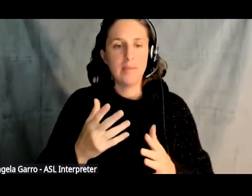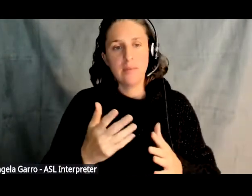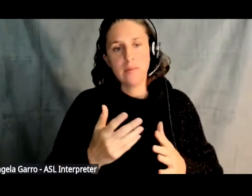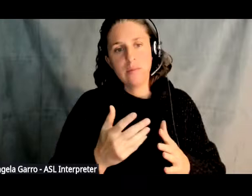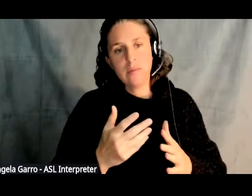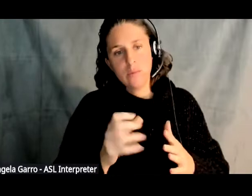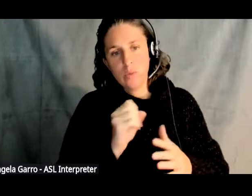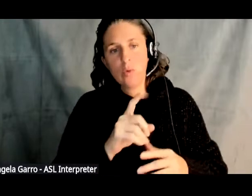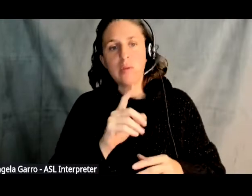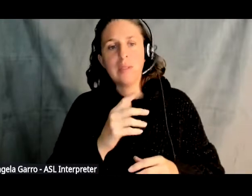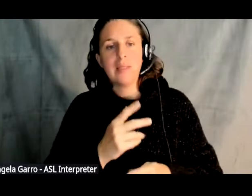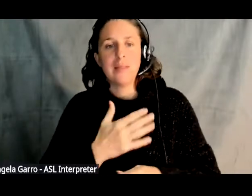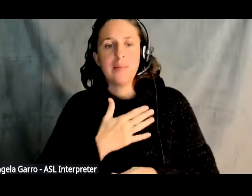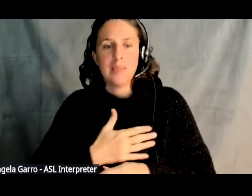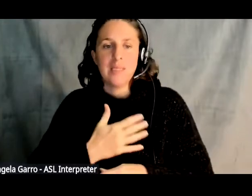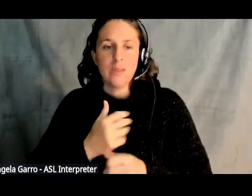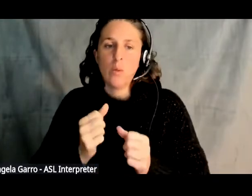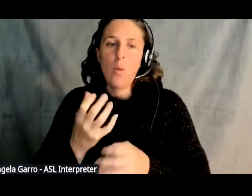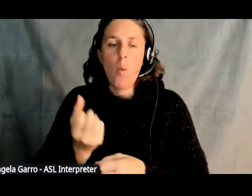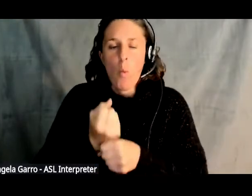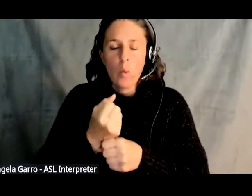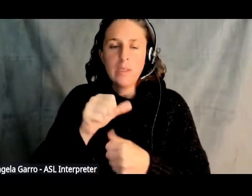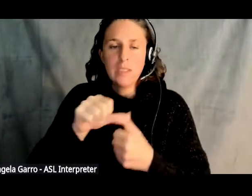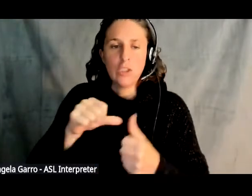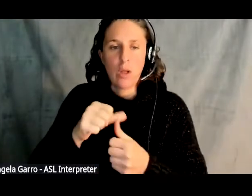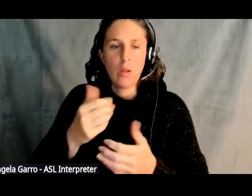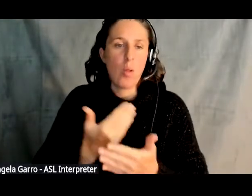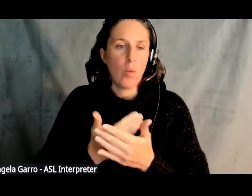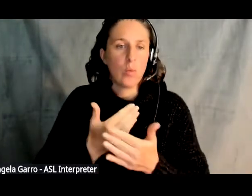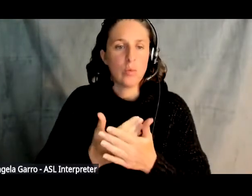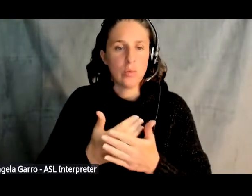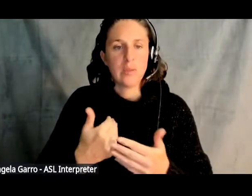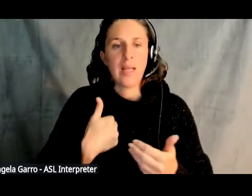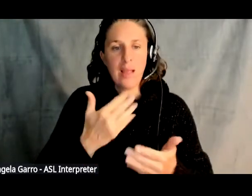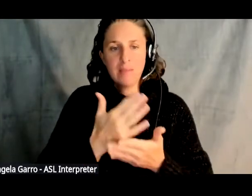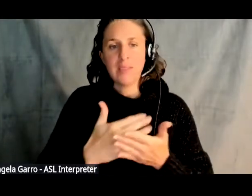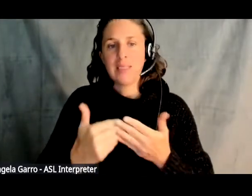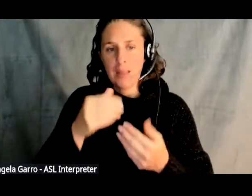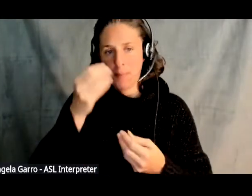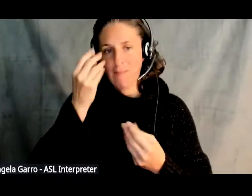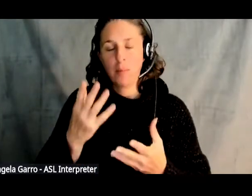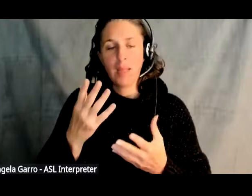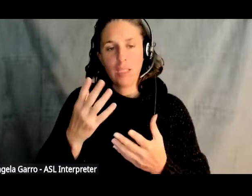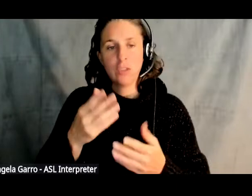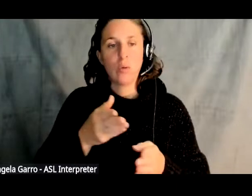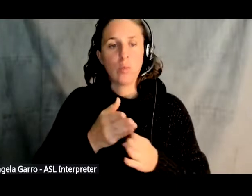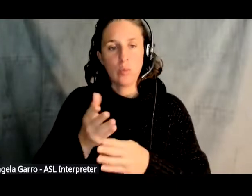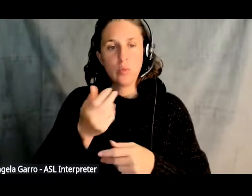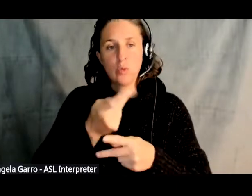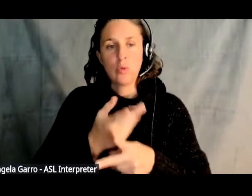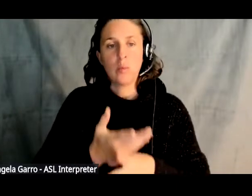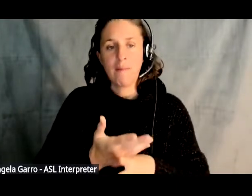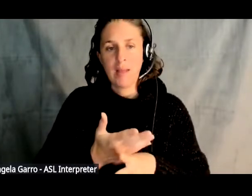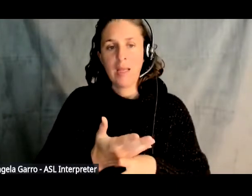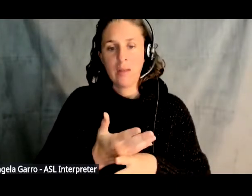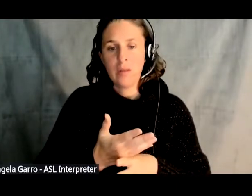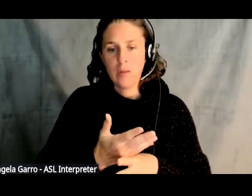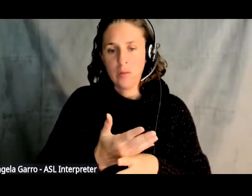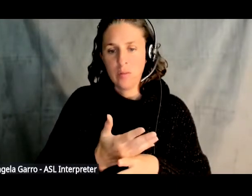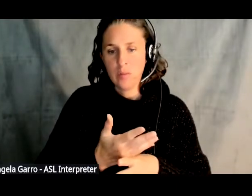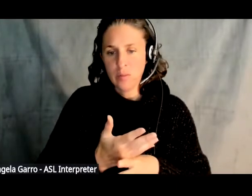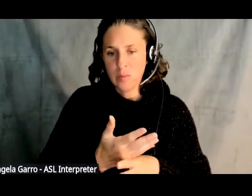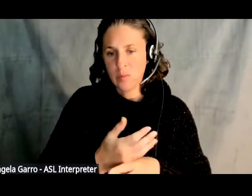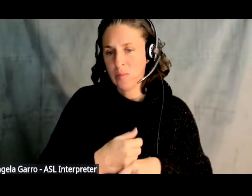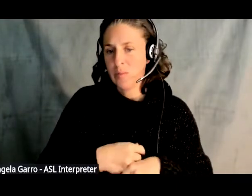just hold each other close. There's some information through Supervisor Noelia Cordozo's